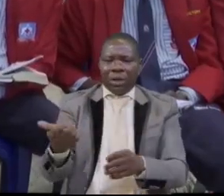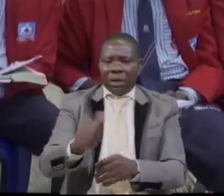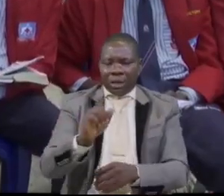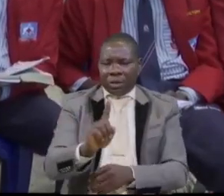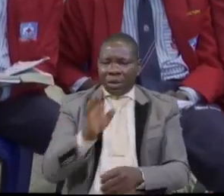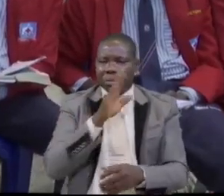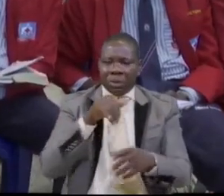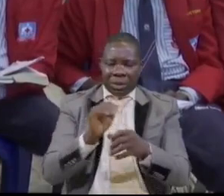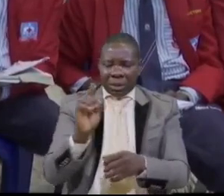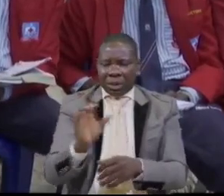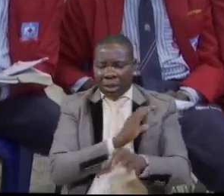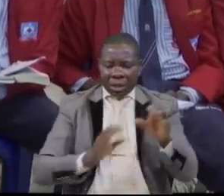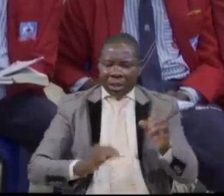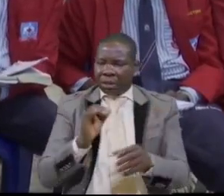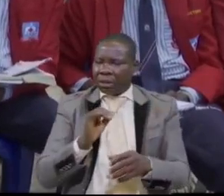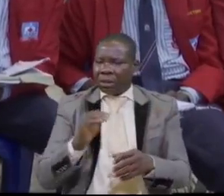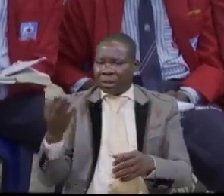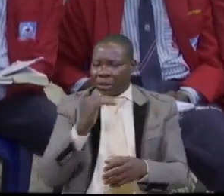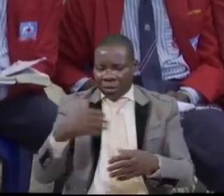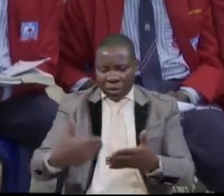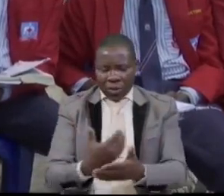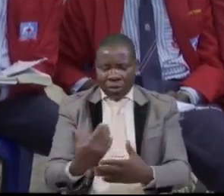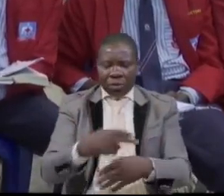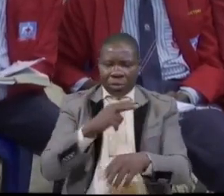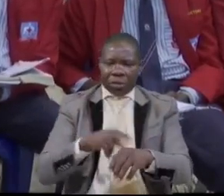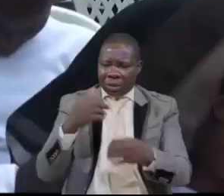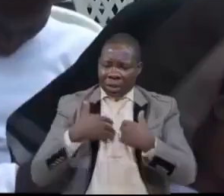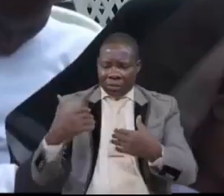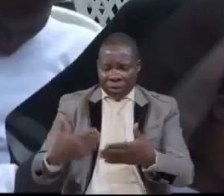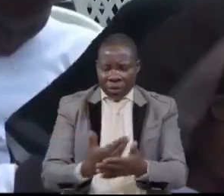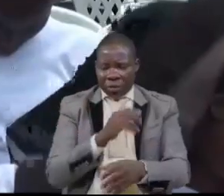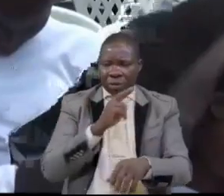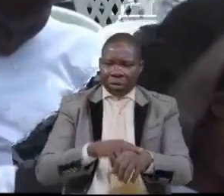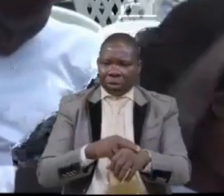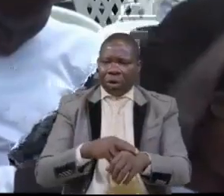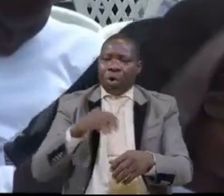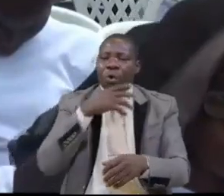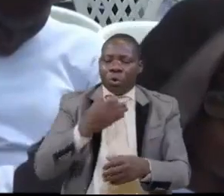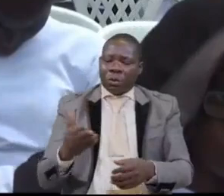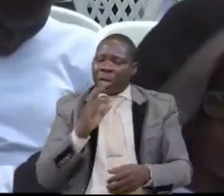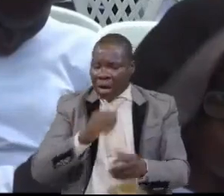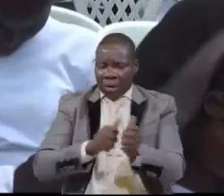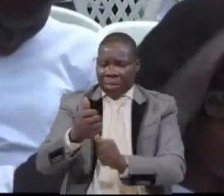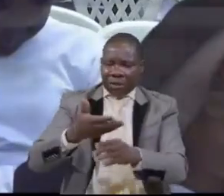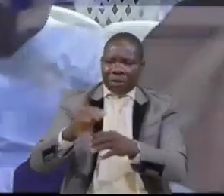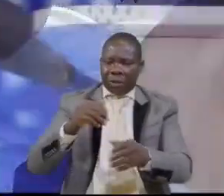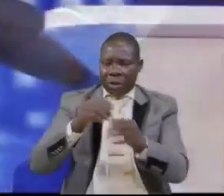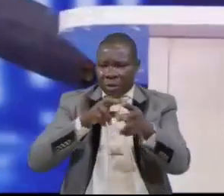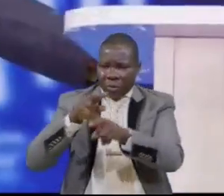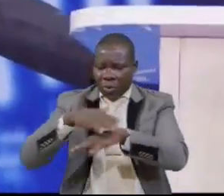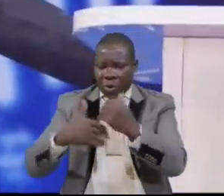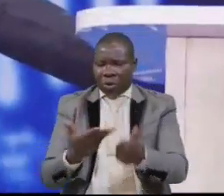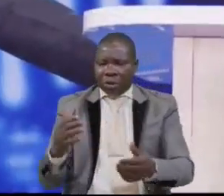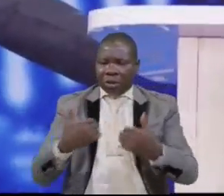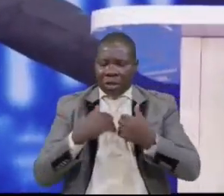new nature old things have passed away and behold all things have become new and that new